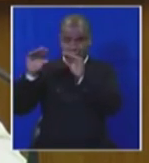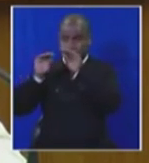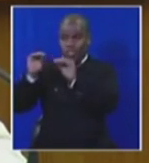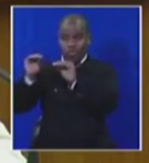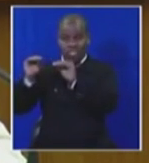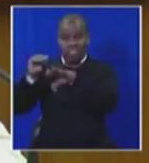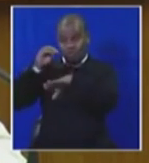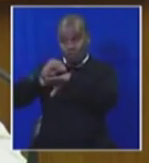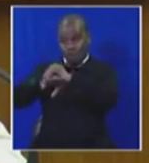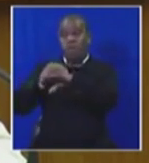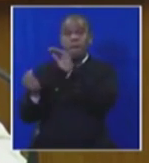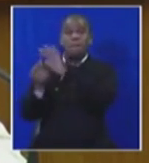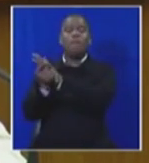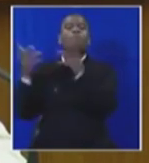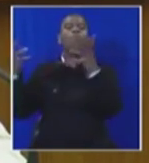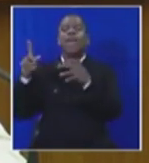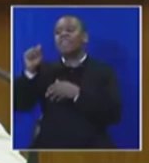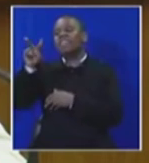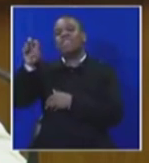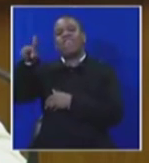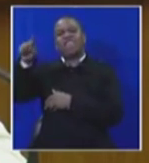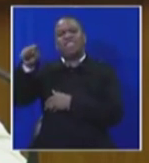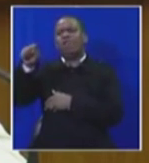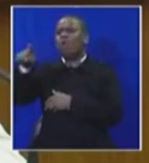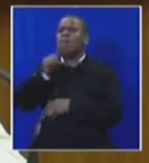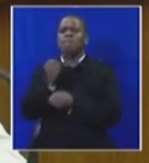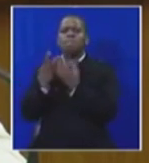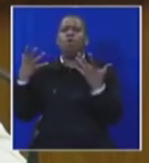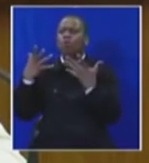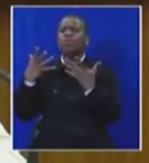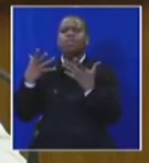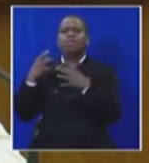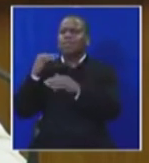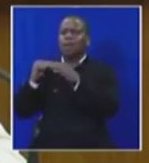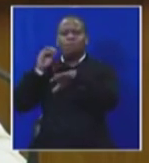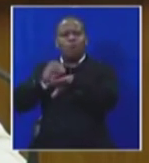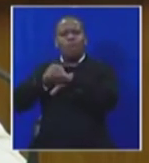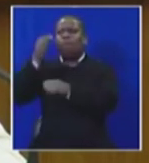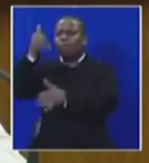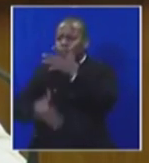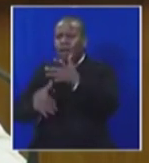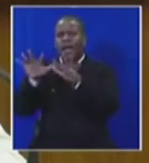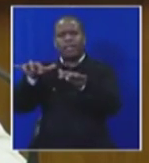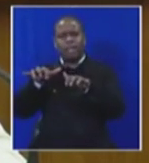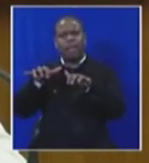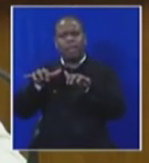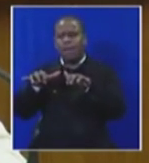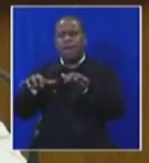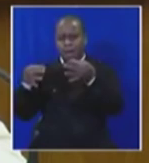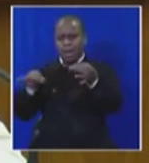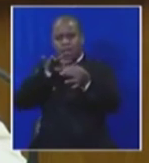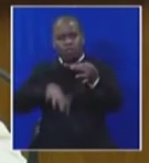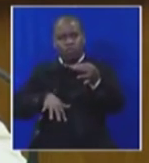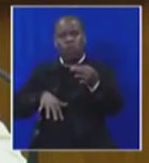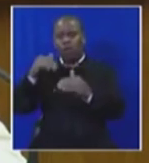The syllabi at these universities are generally out of date, markers are unqualified, and exam papers are largely inconsistent. It